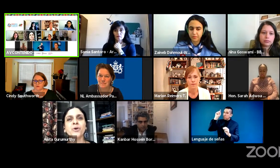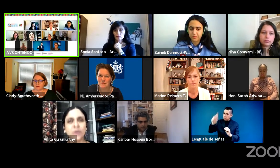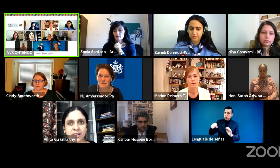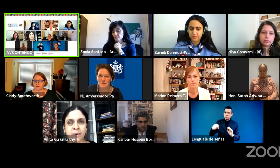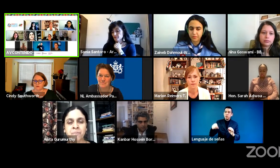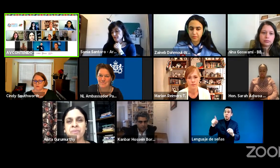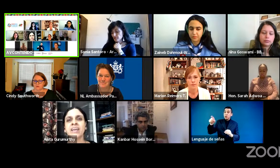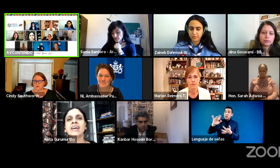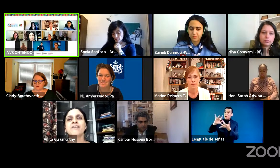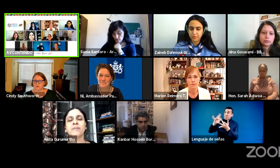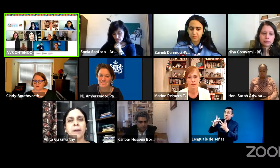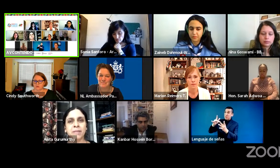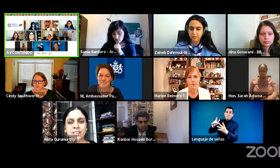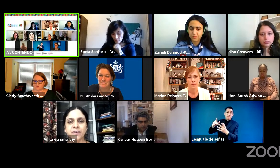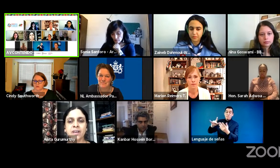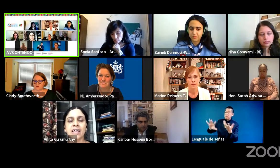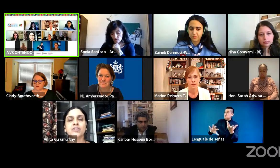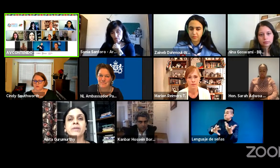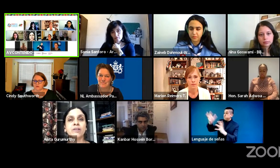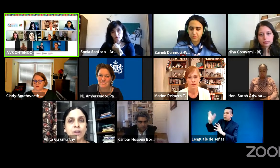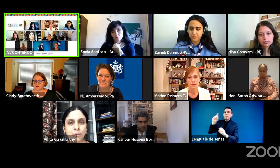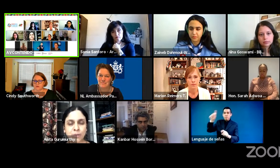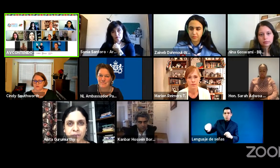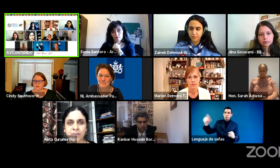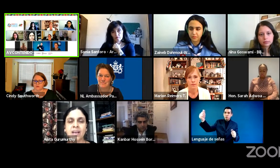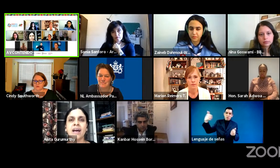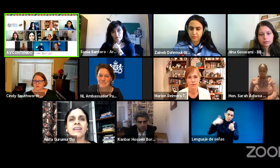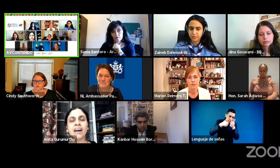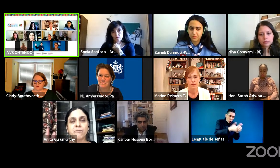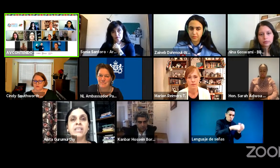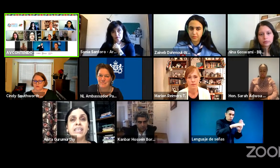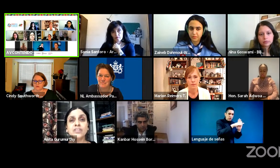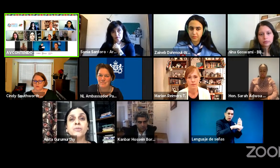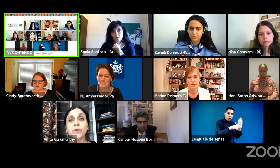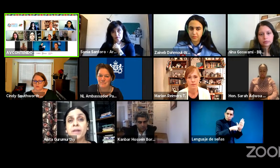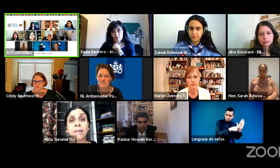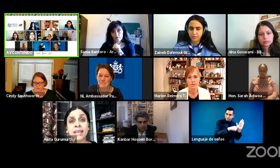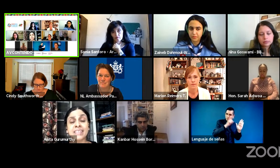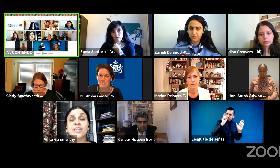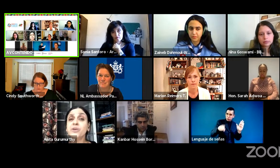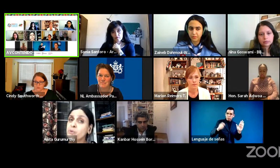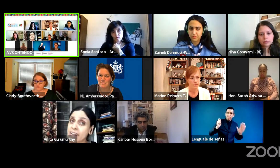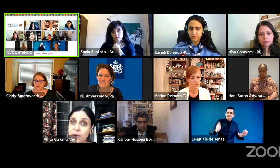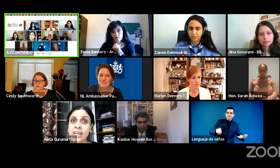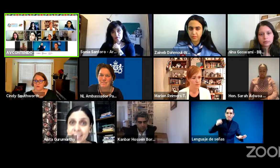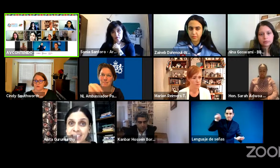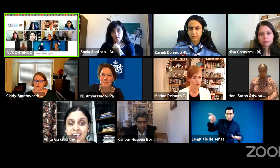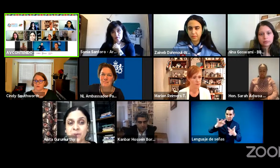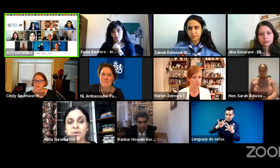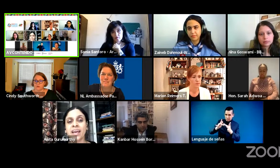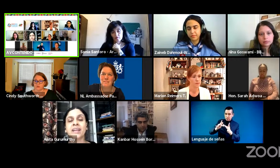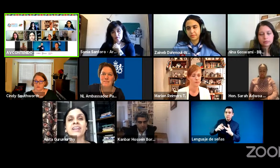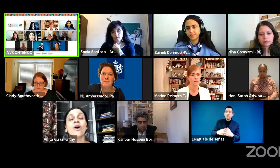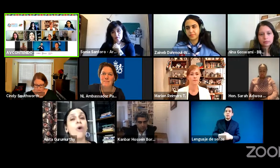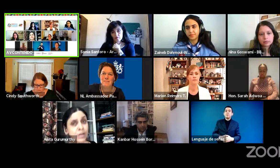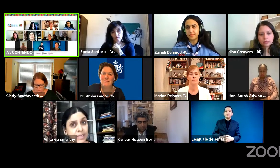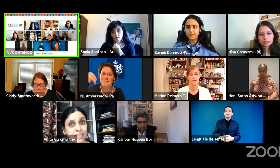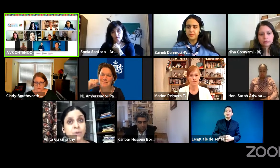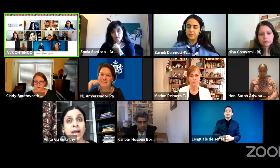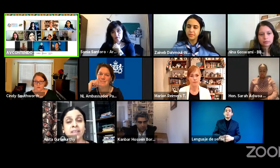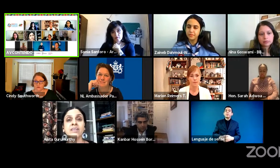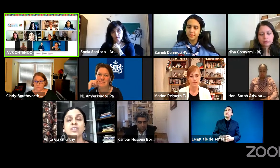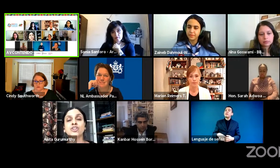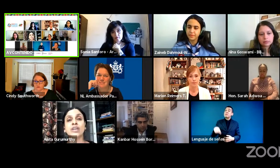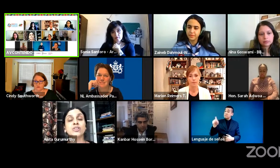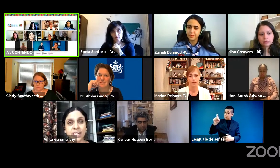to be broken if the public sphere has to be inclusive. And the government needs to put in place a new regulator who can